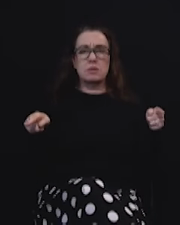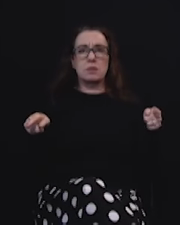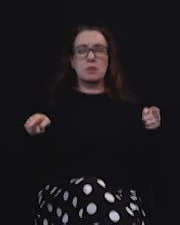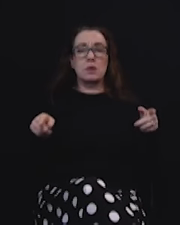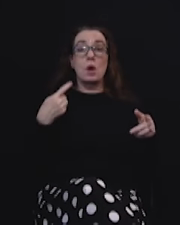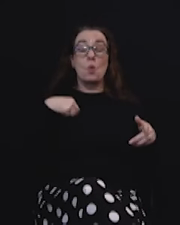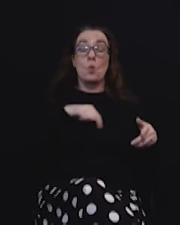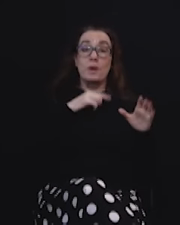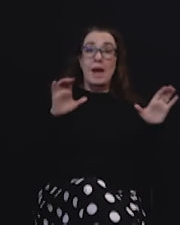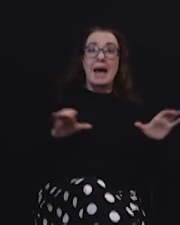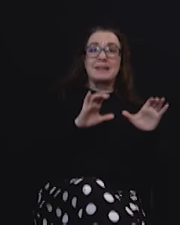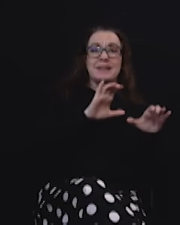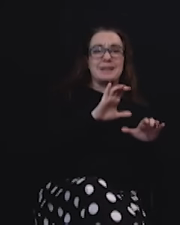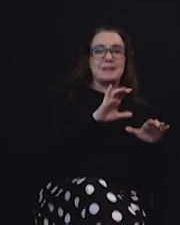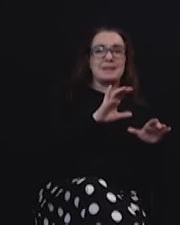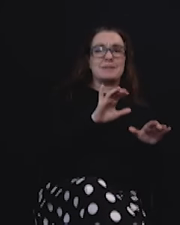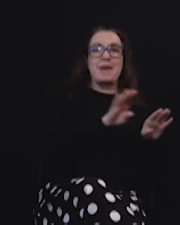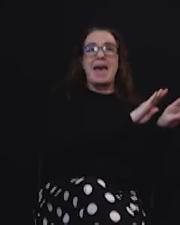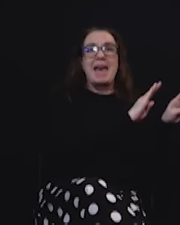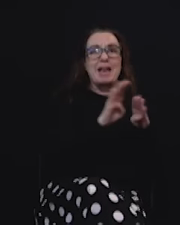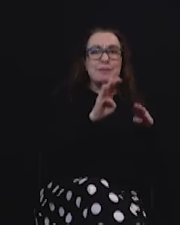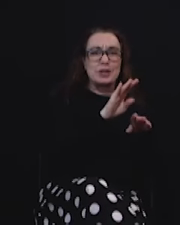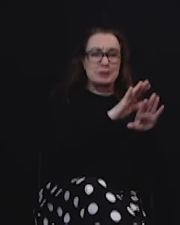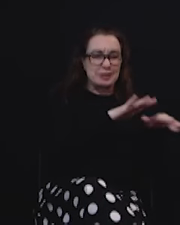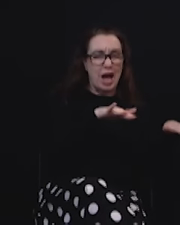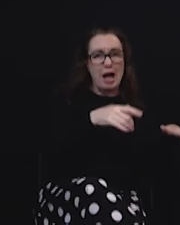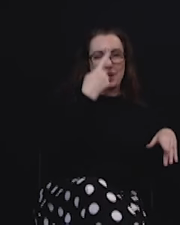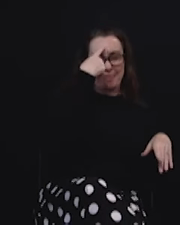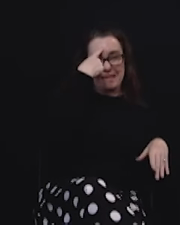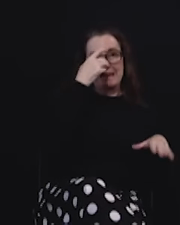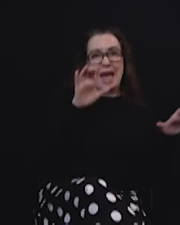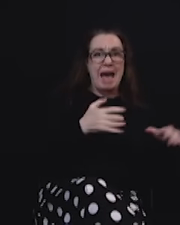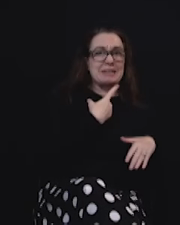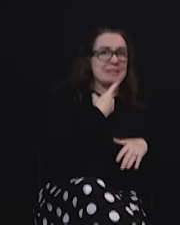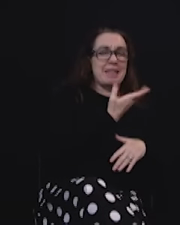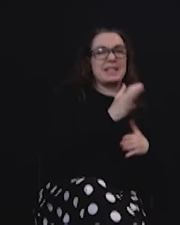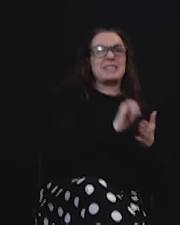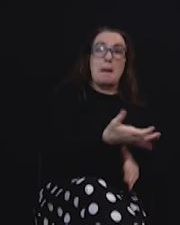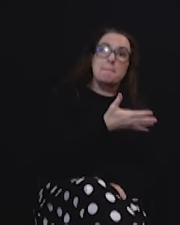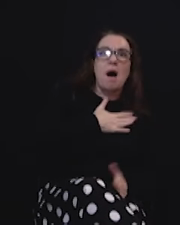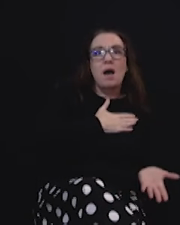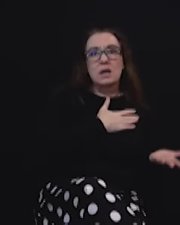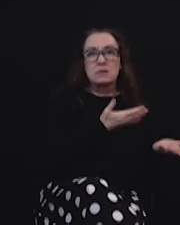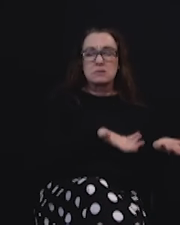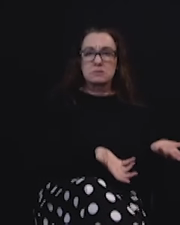When we are acting childish, we think and act or say things like, mine,